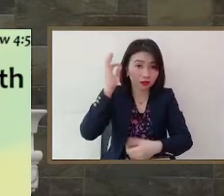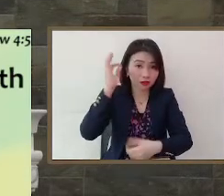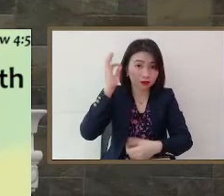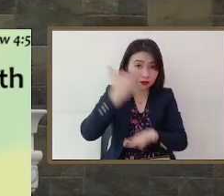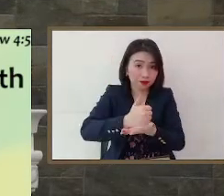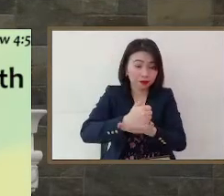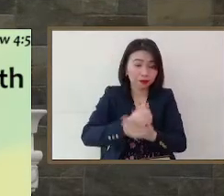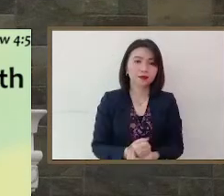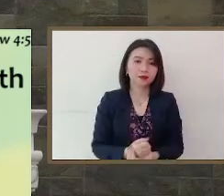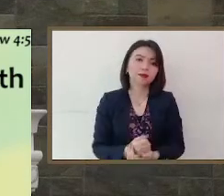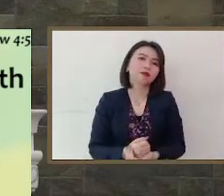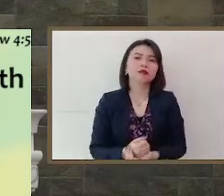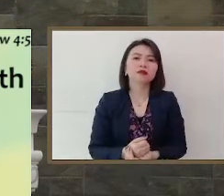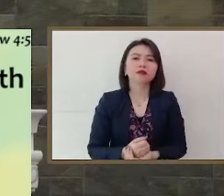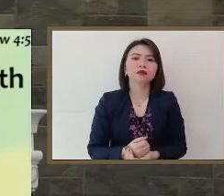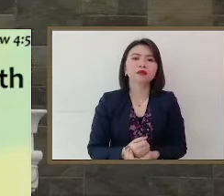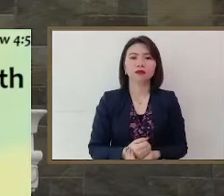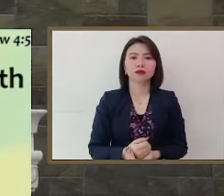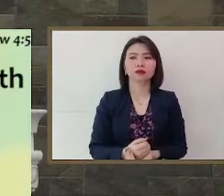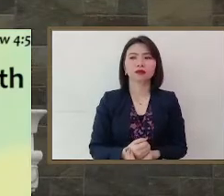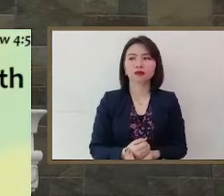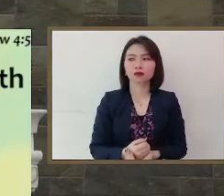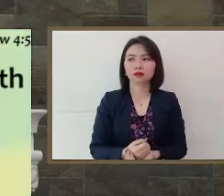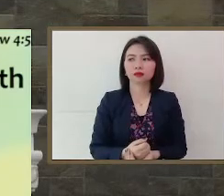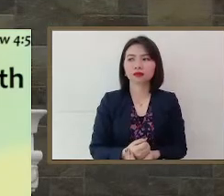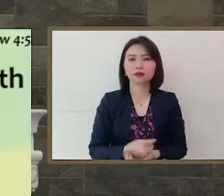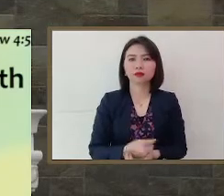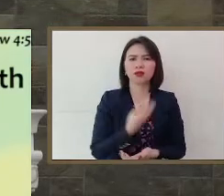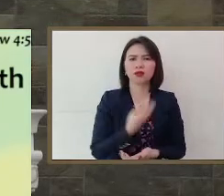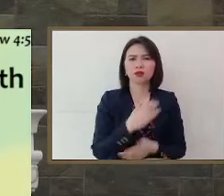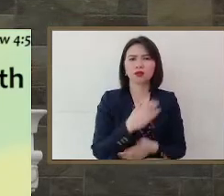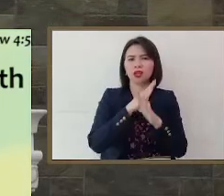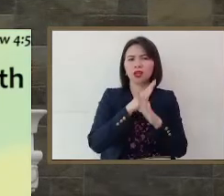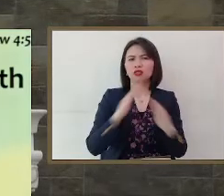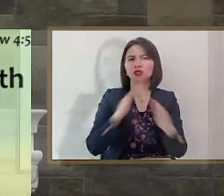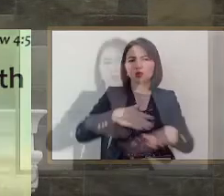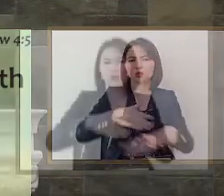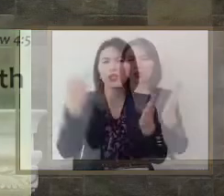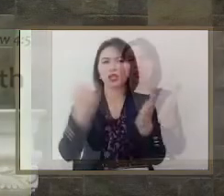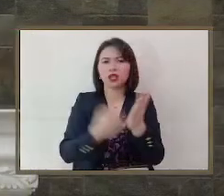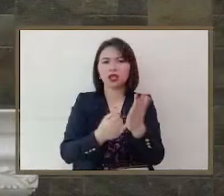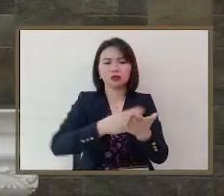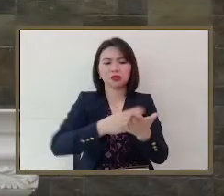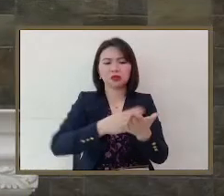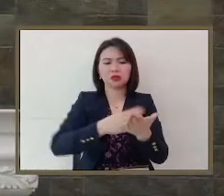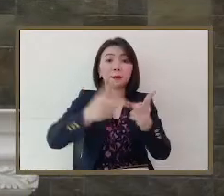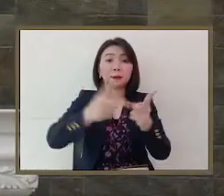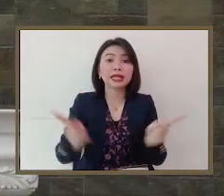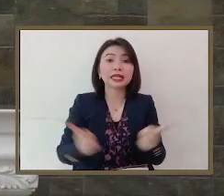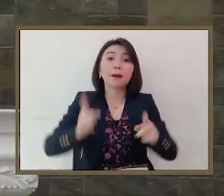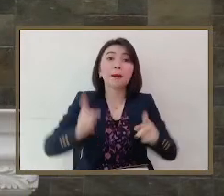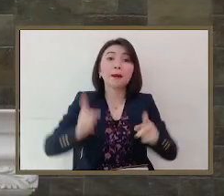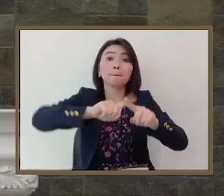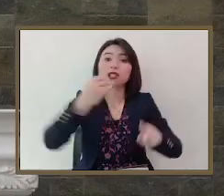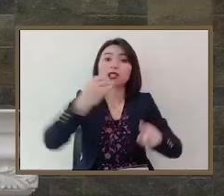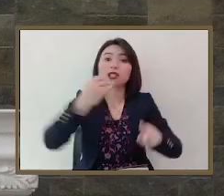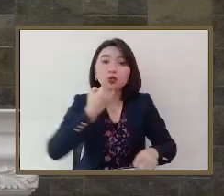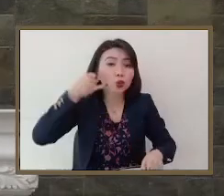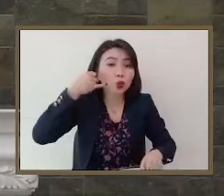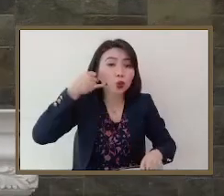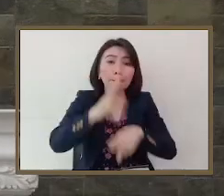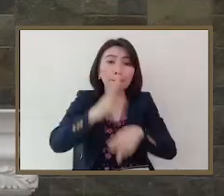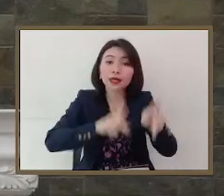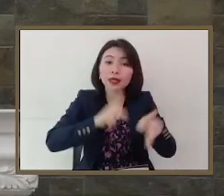sa atin ang mabuti, mga kapatid. We do not call it holy city, but the Jewish people call it holy city. Sila po